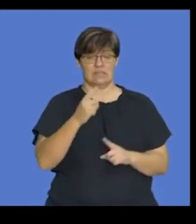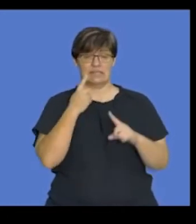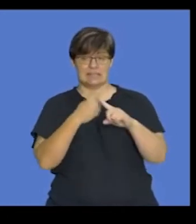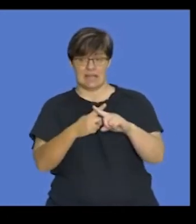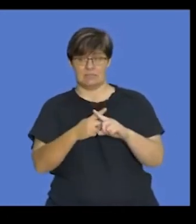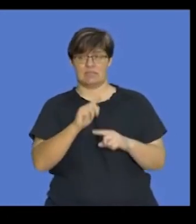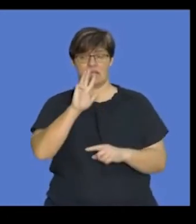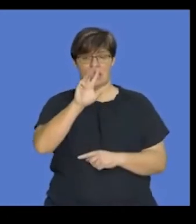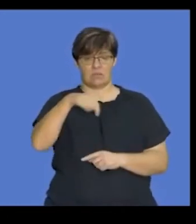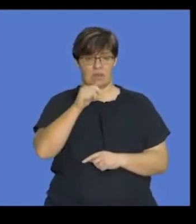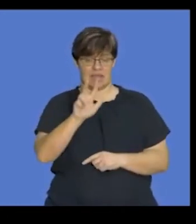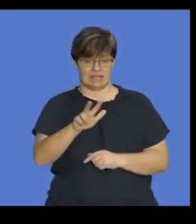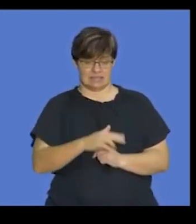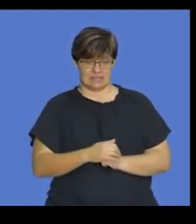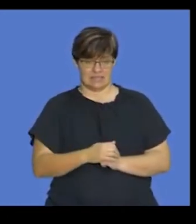by 9.8.